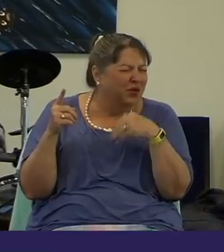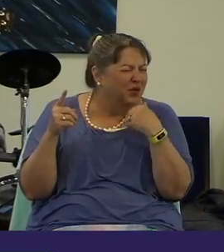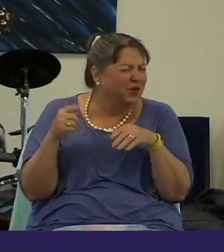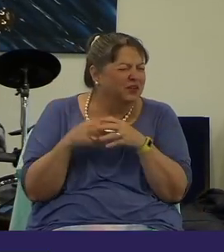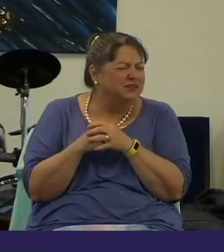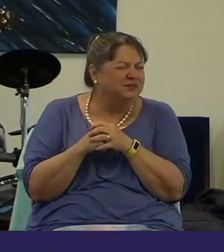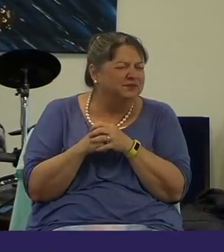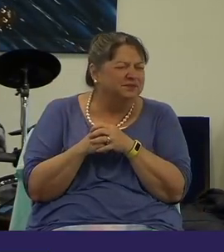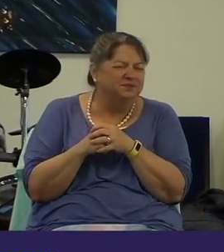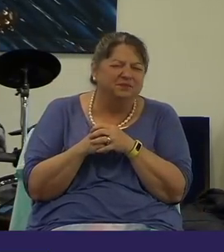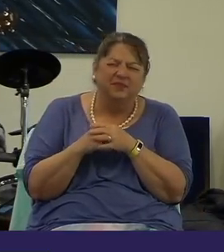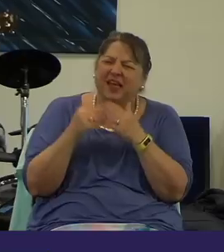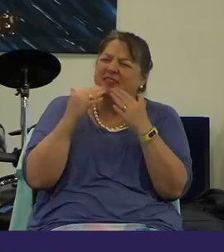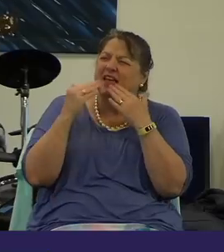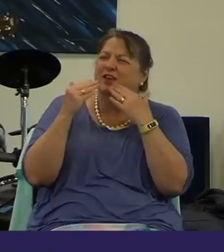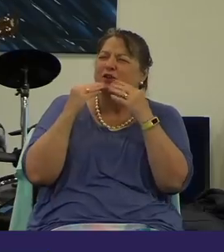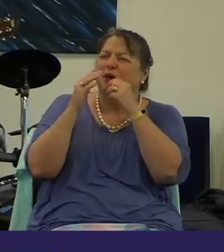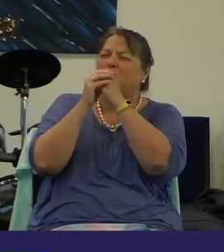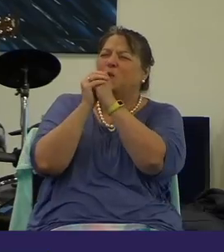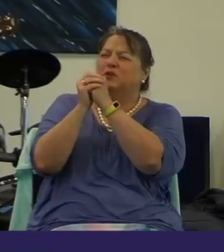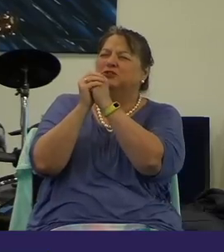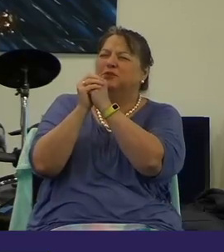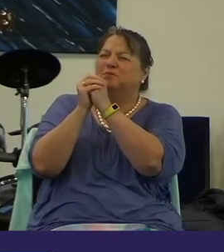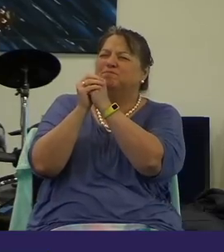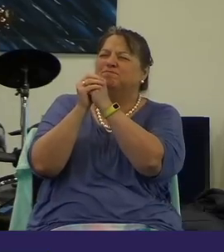And we thank you and we worship you this morning